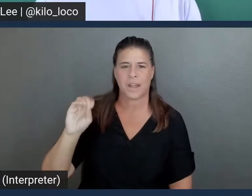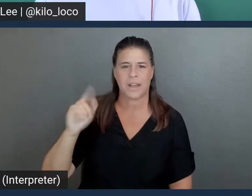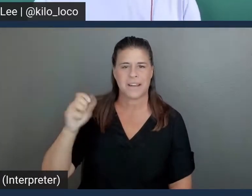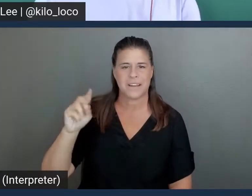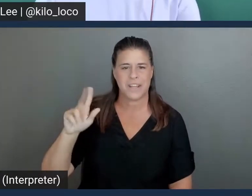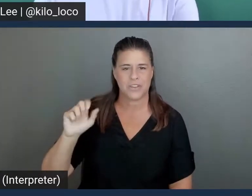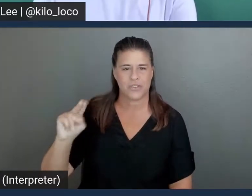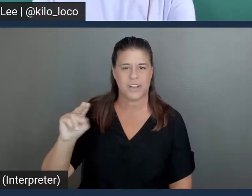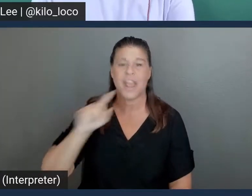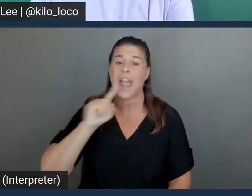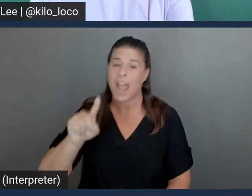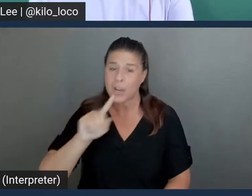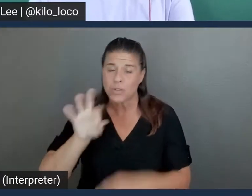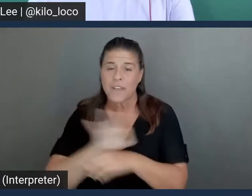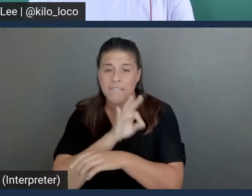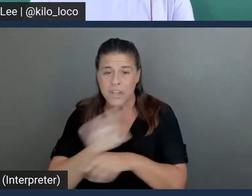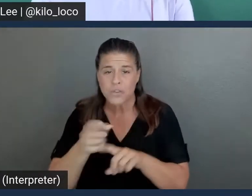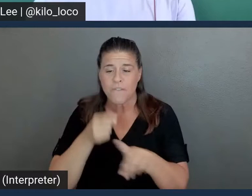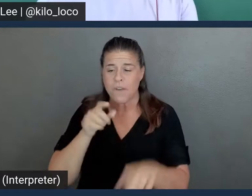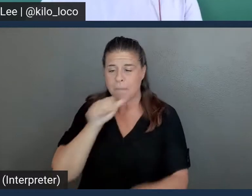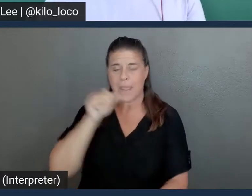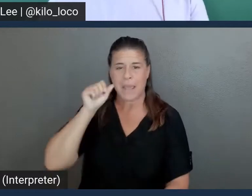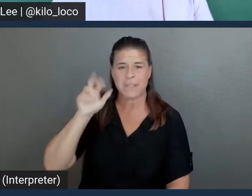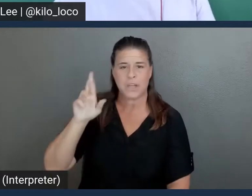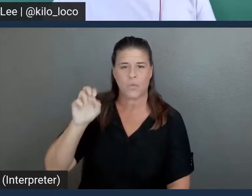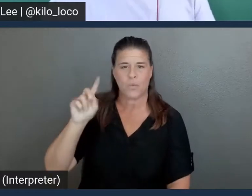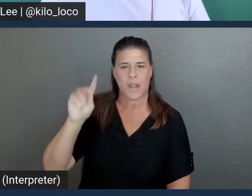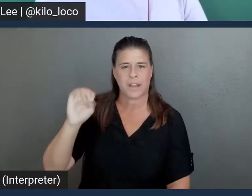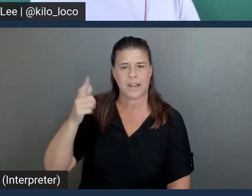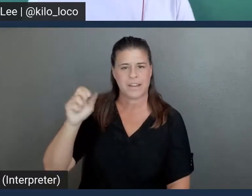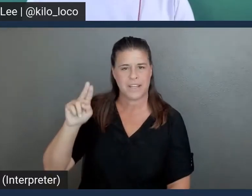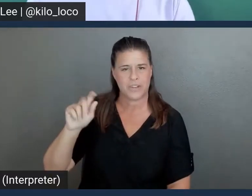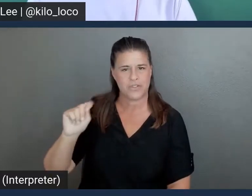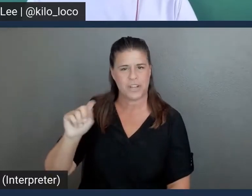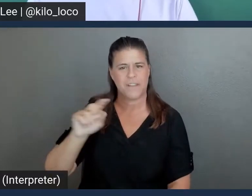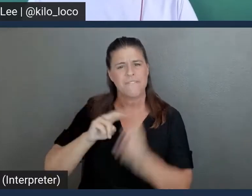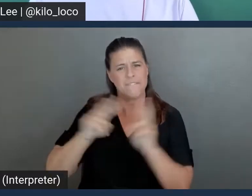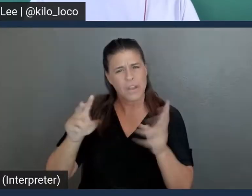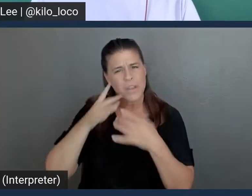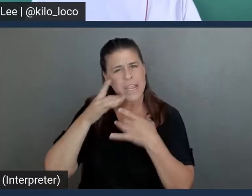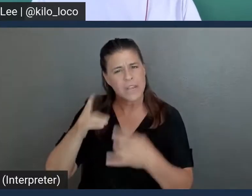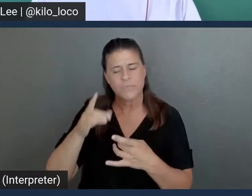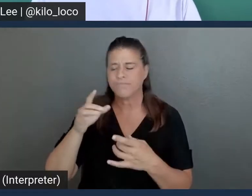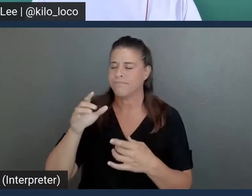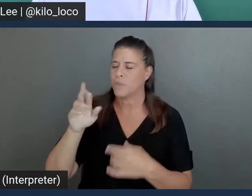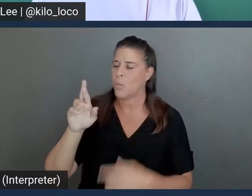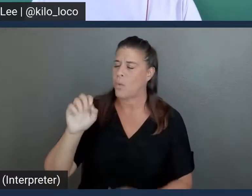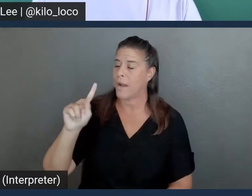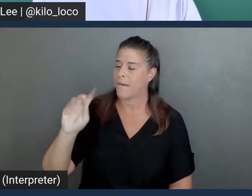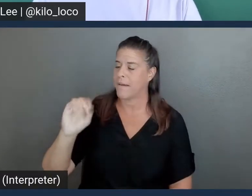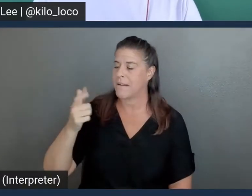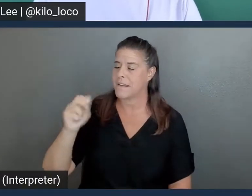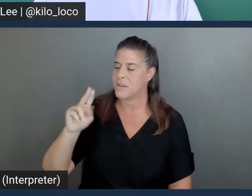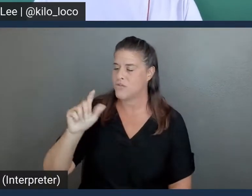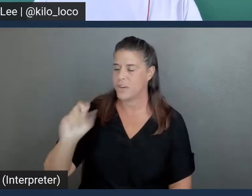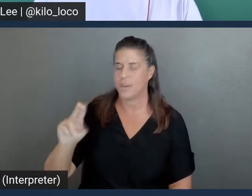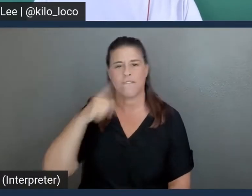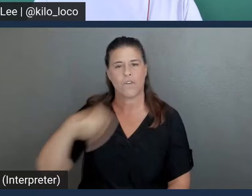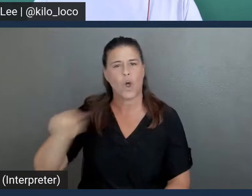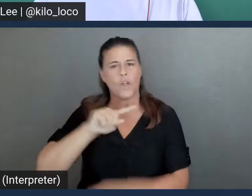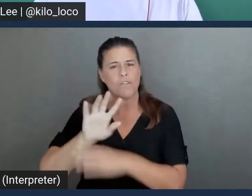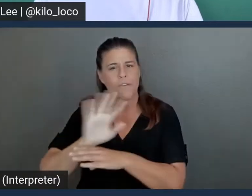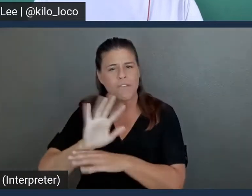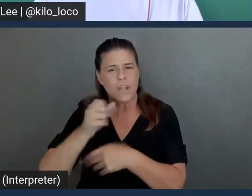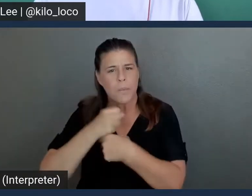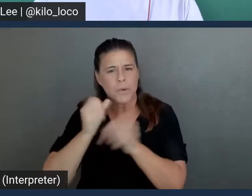from Amazon Rekognition that well, it's quite interesting, especially for all of you video producers out there. Speaking of video